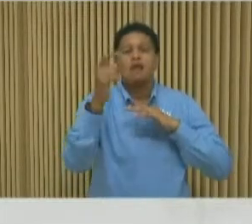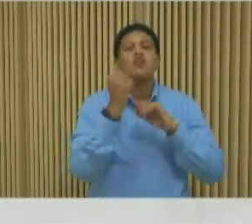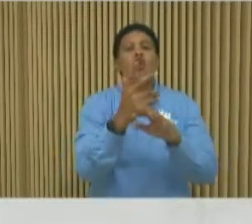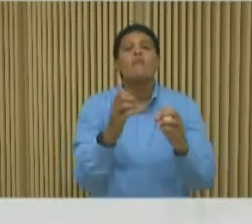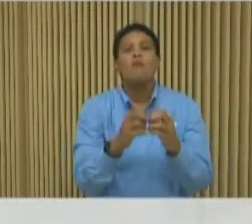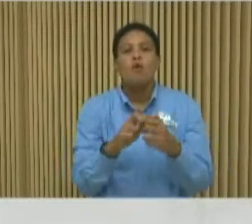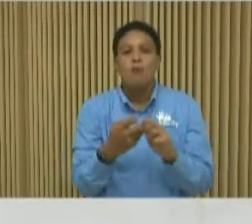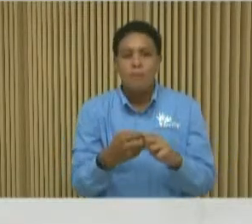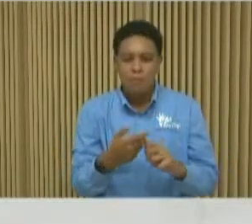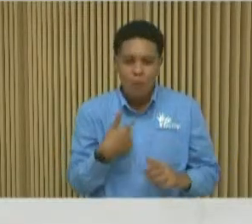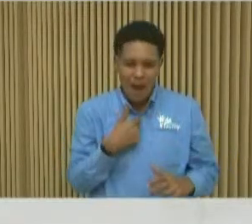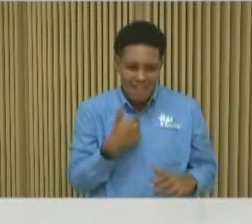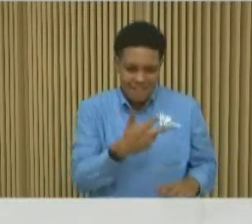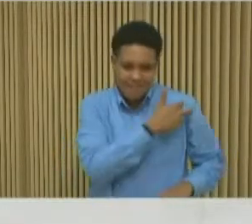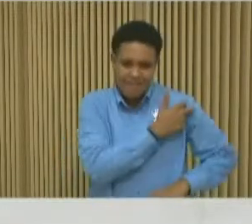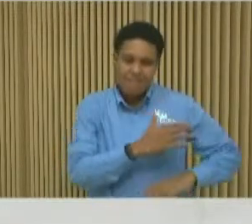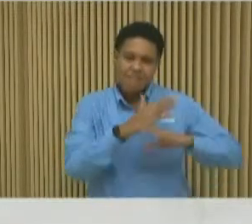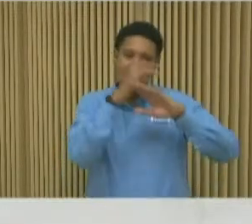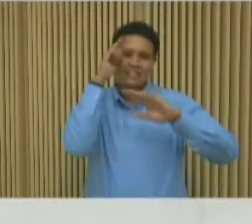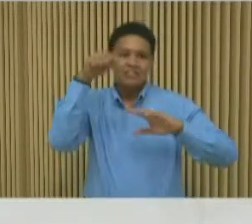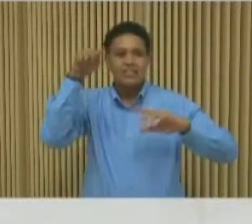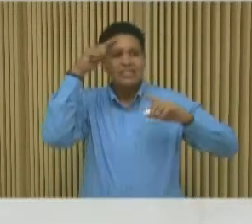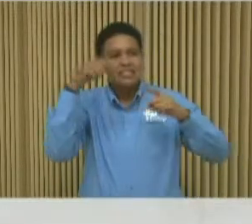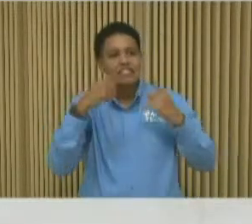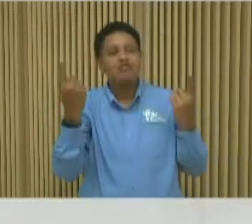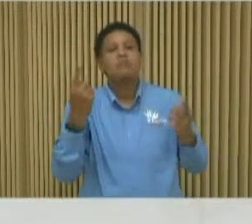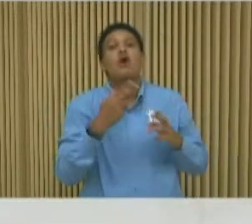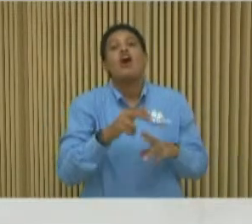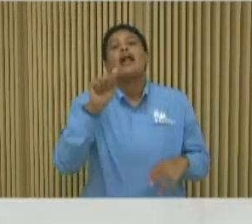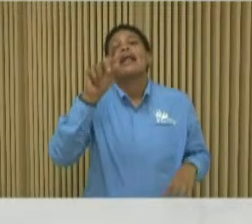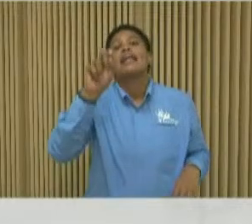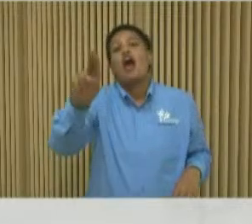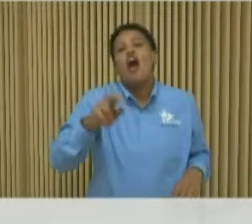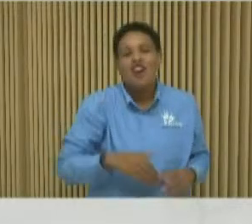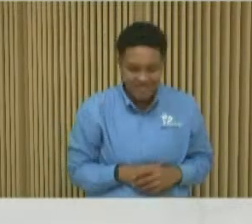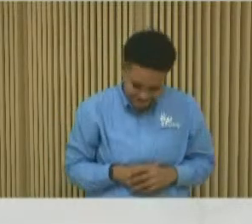these disagreements. It is ADR.